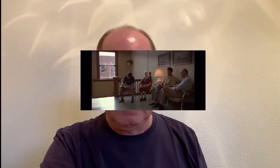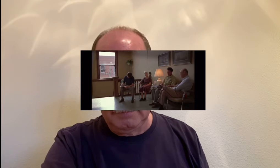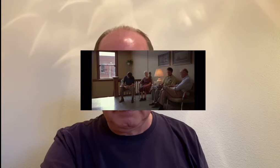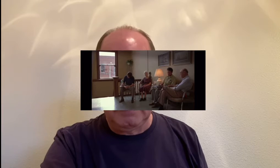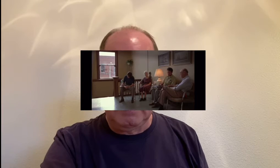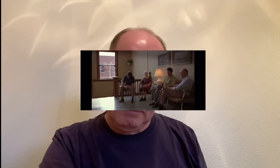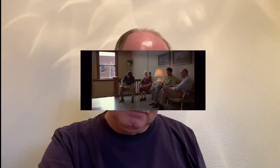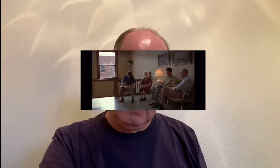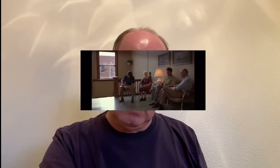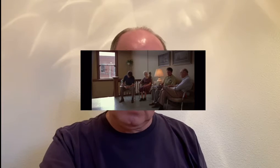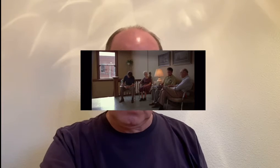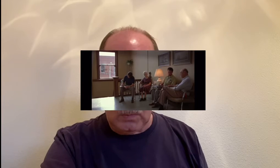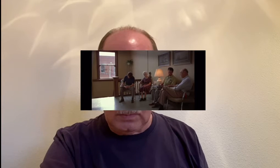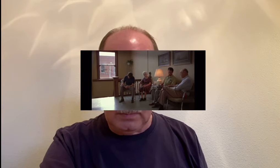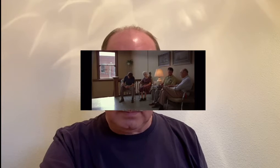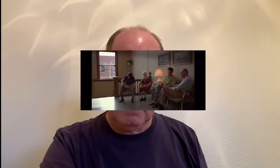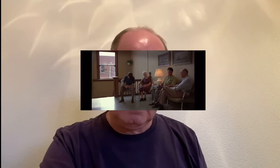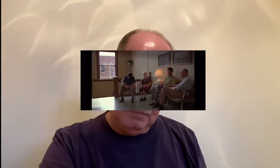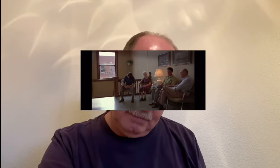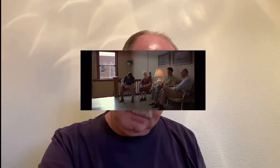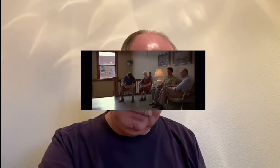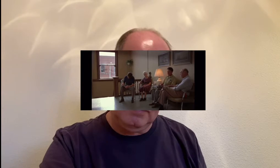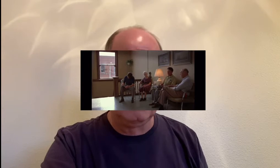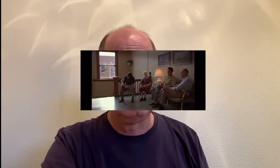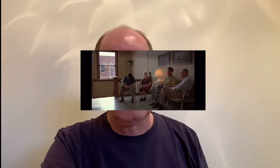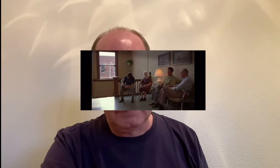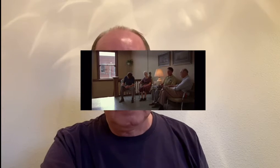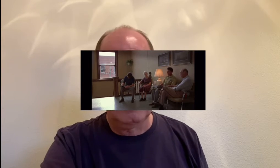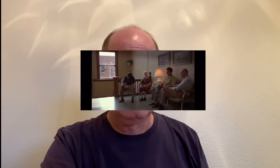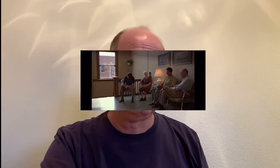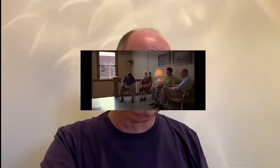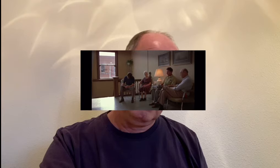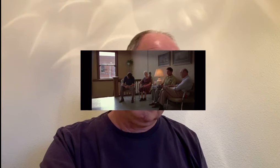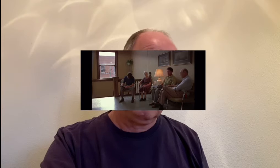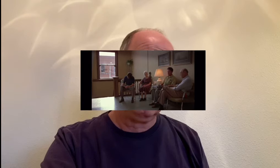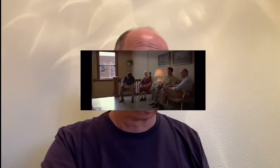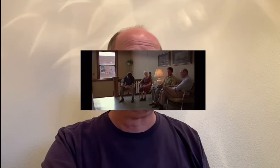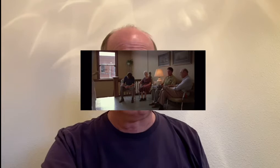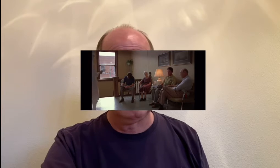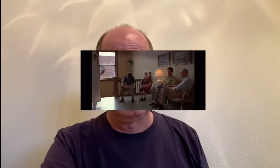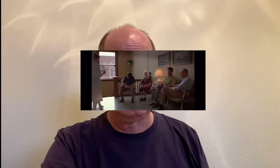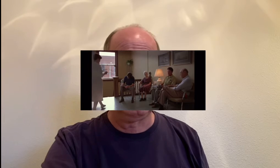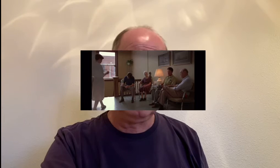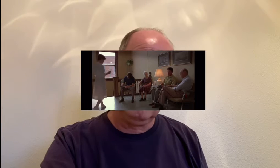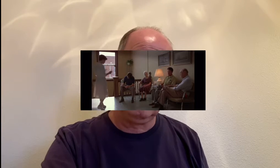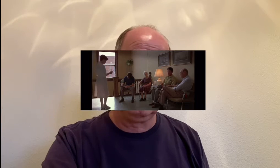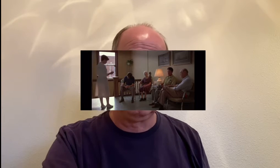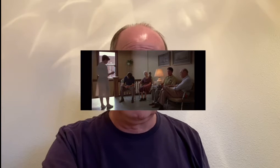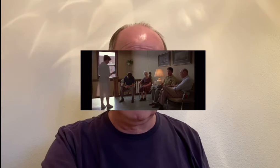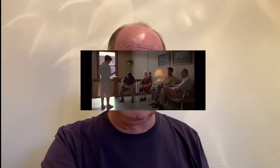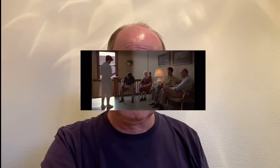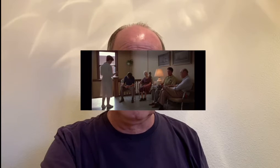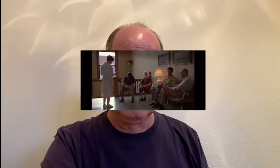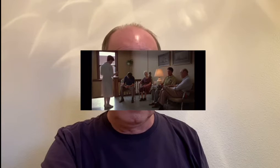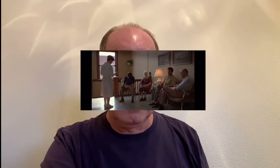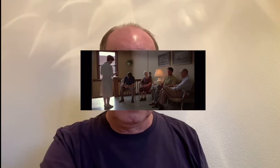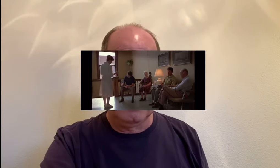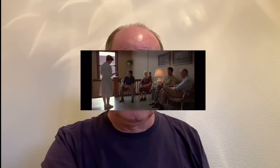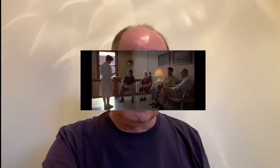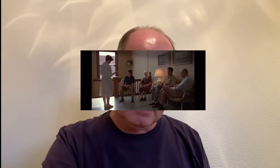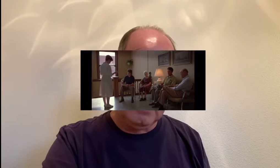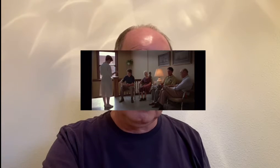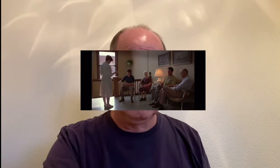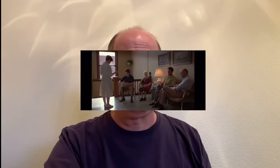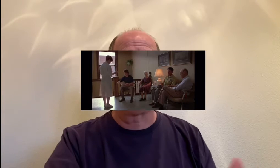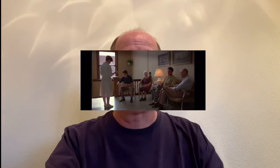initiated what was known as a Pony Express. I'm sure all of you read something about it in the history of the United